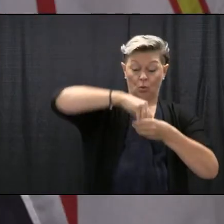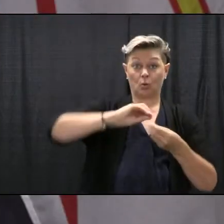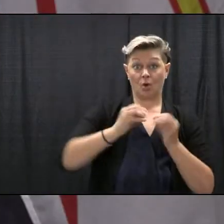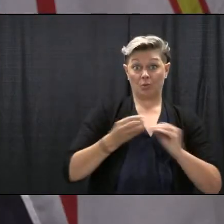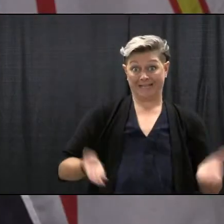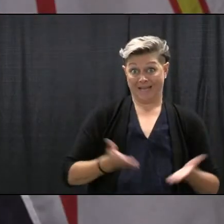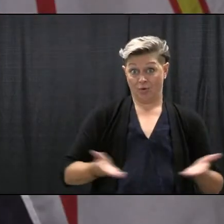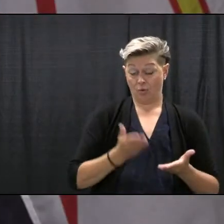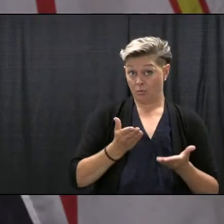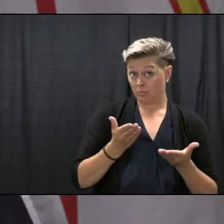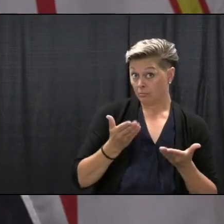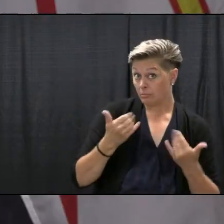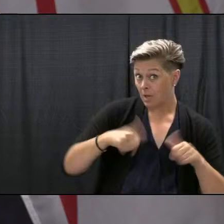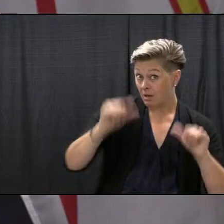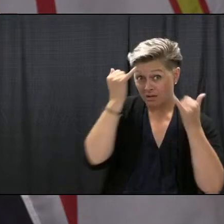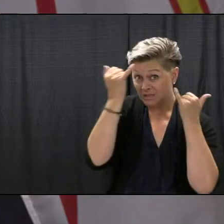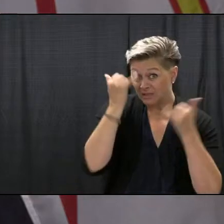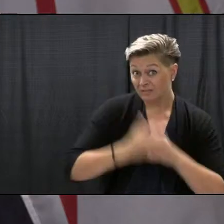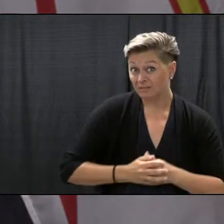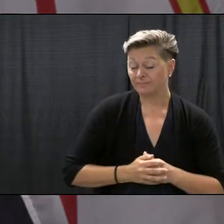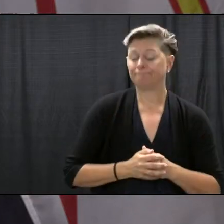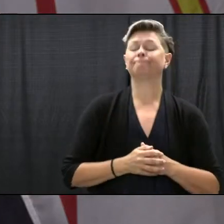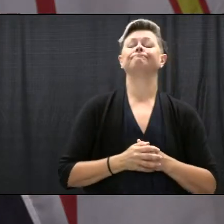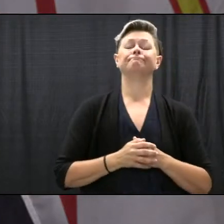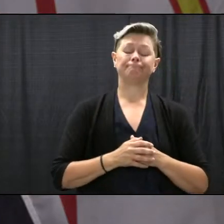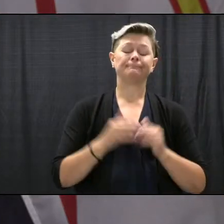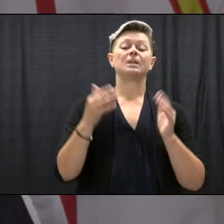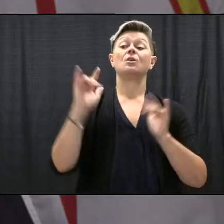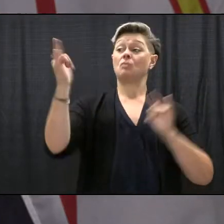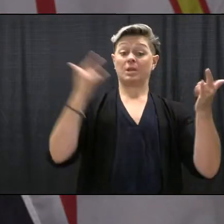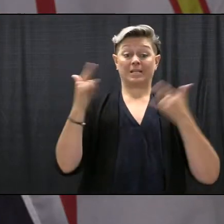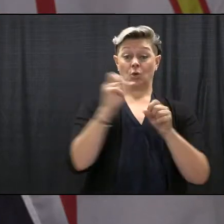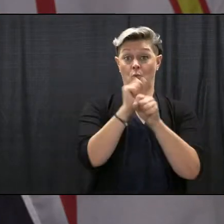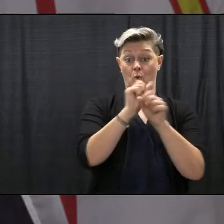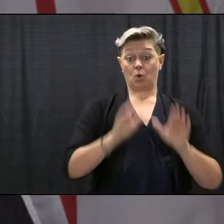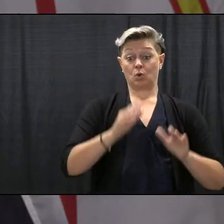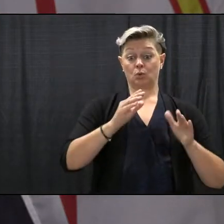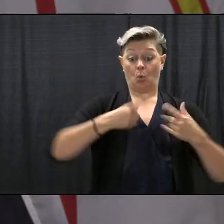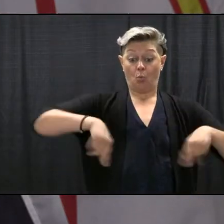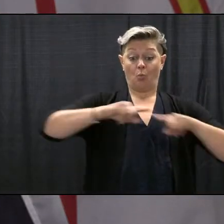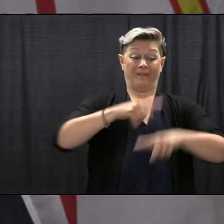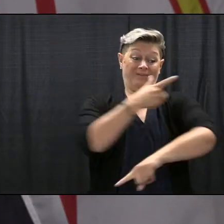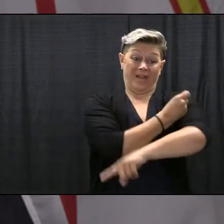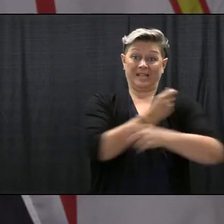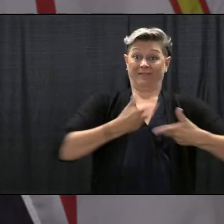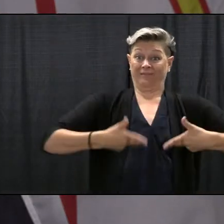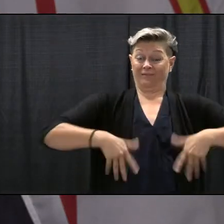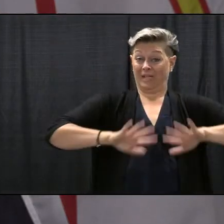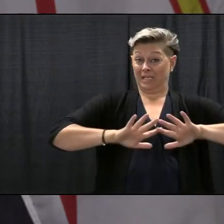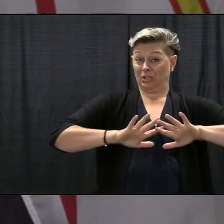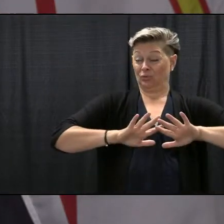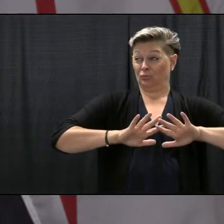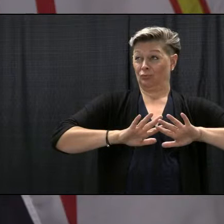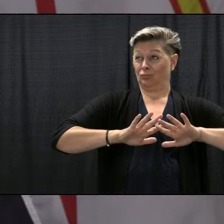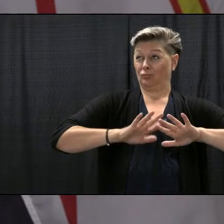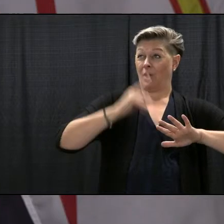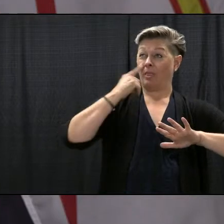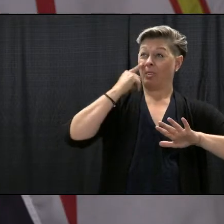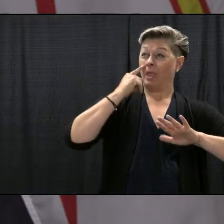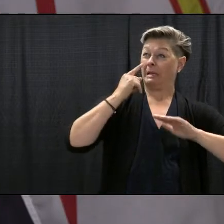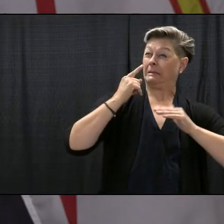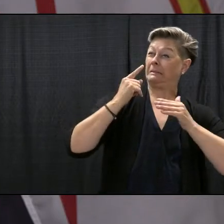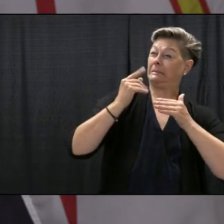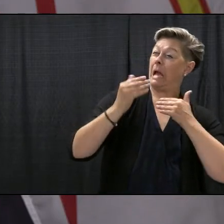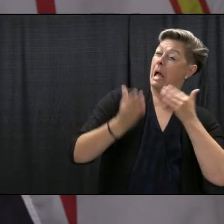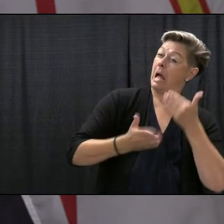So, when we look at rotational workers, the numbers that we vaccinated, I think were somewhere just shy of